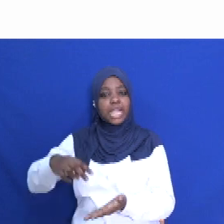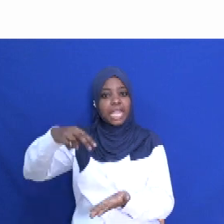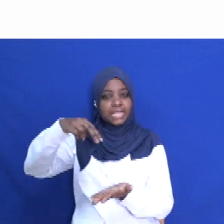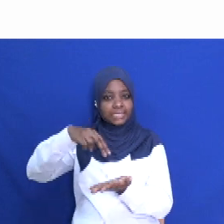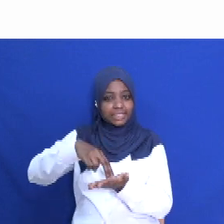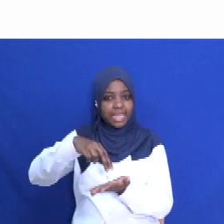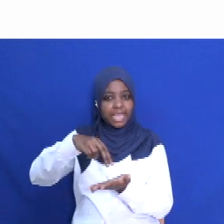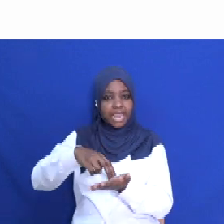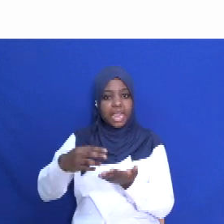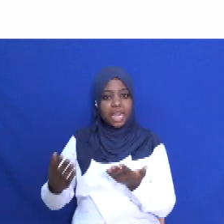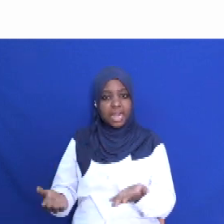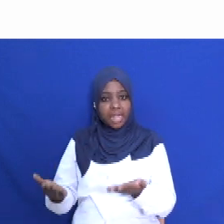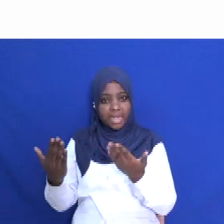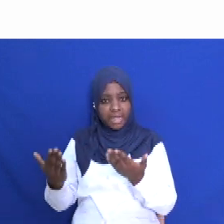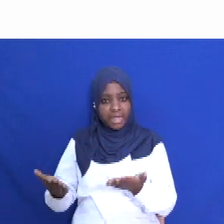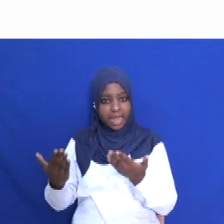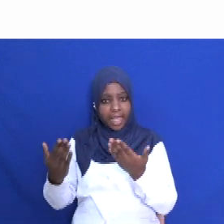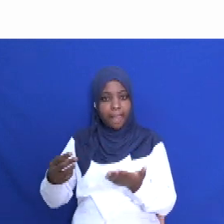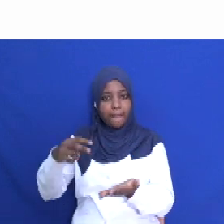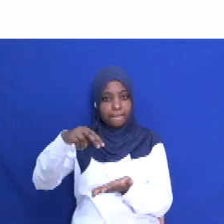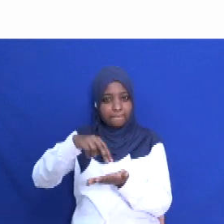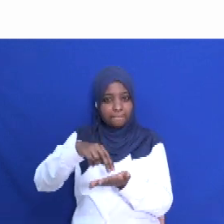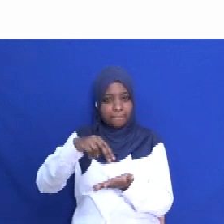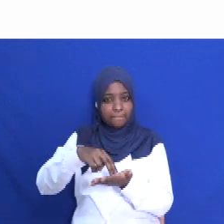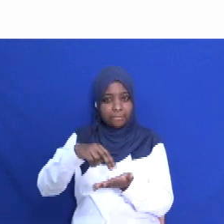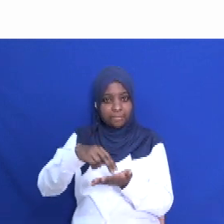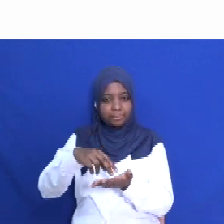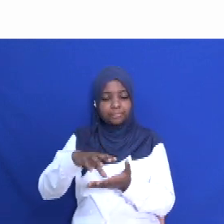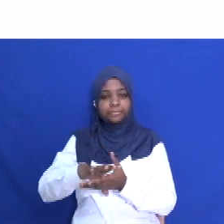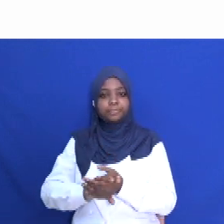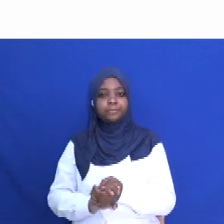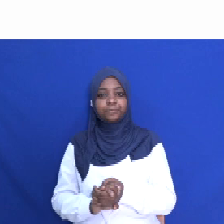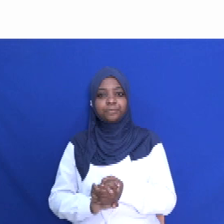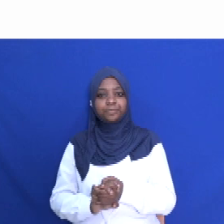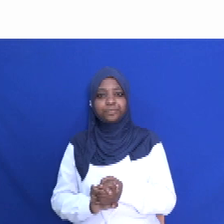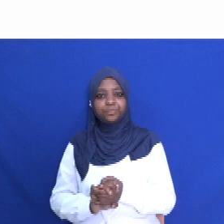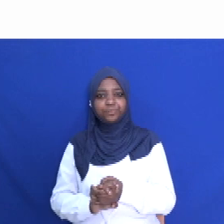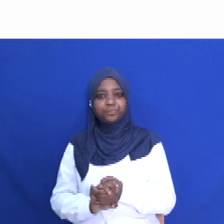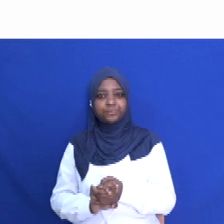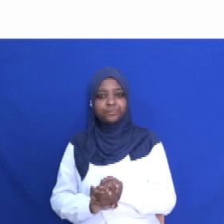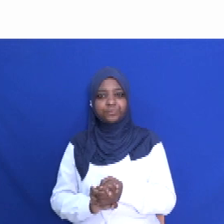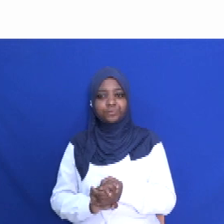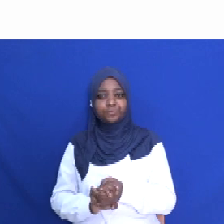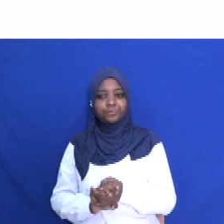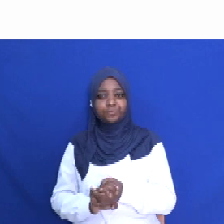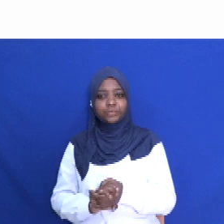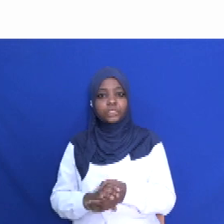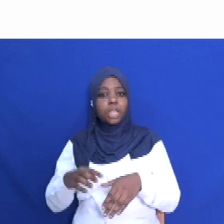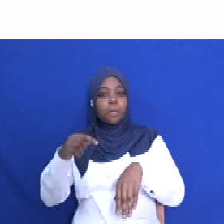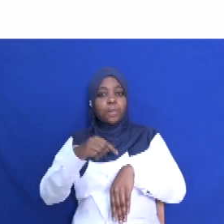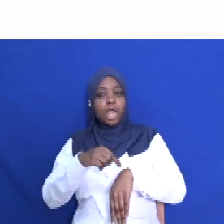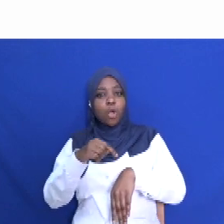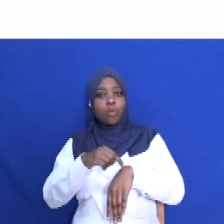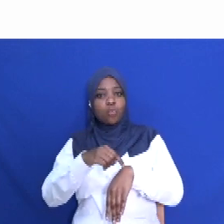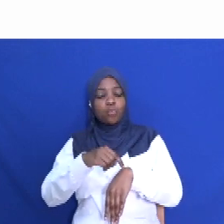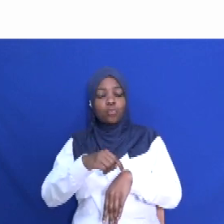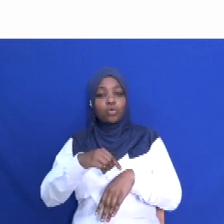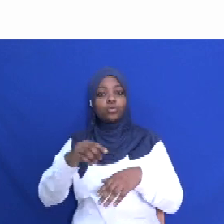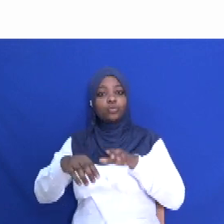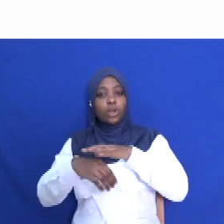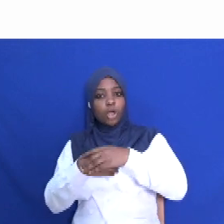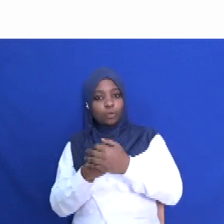of you stand up, yes. Now we are going to wash our hands. But first, look what I'm going to do here.